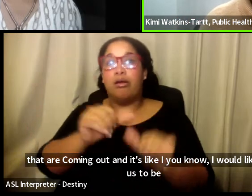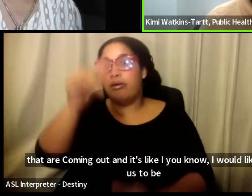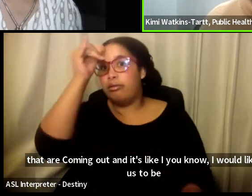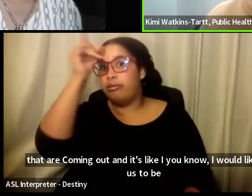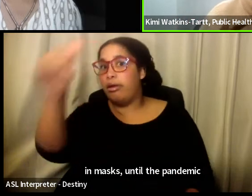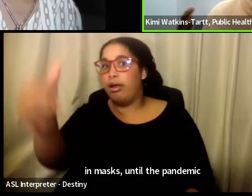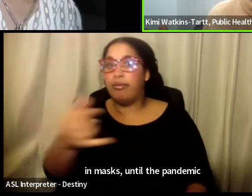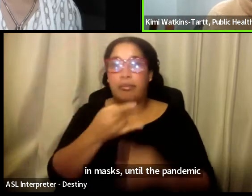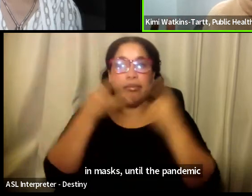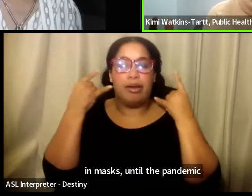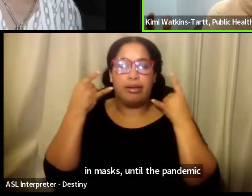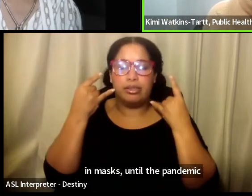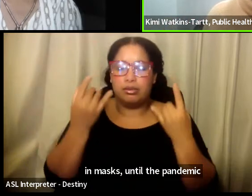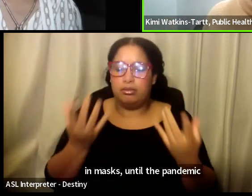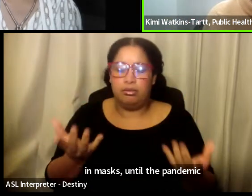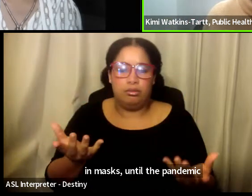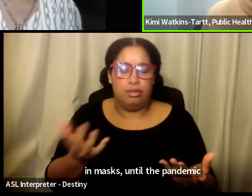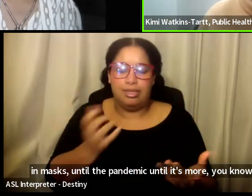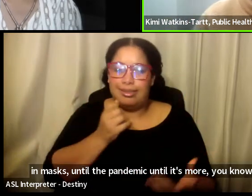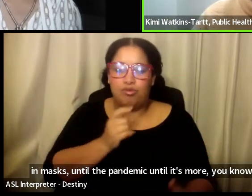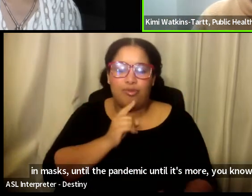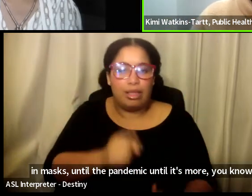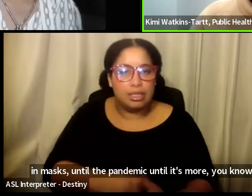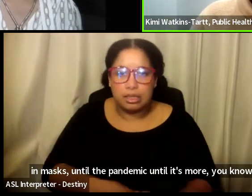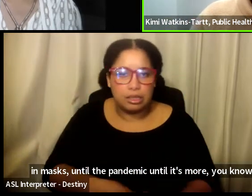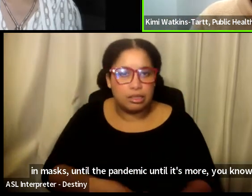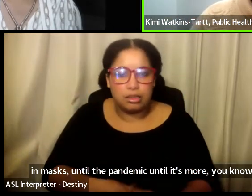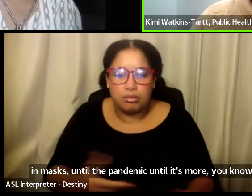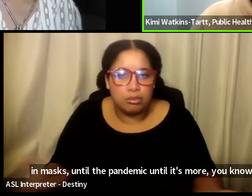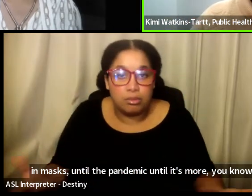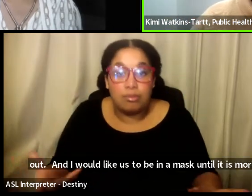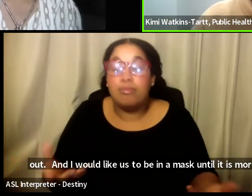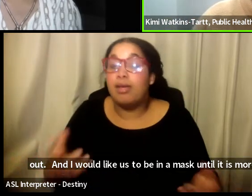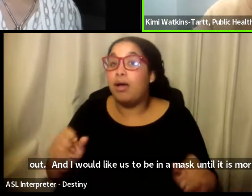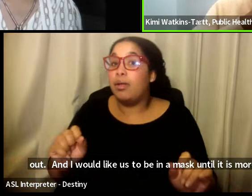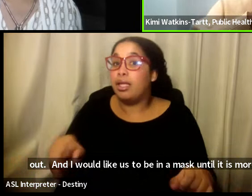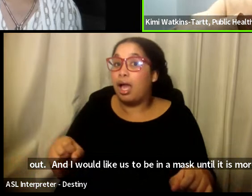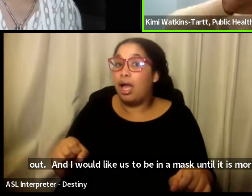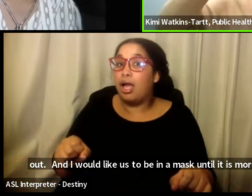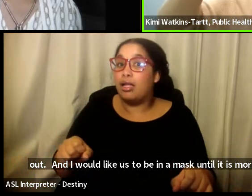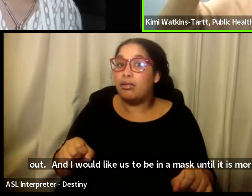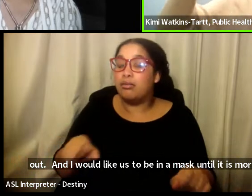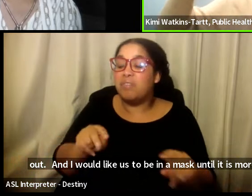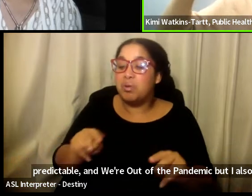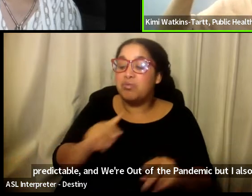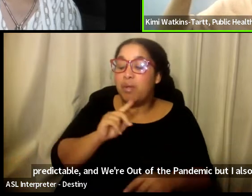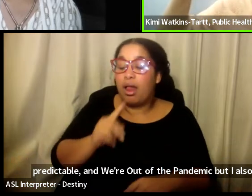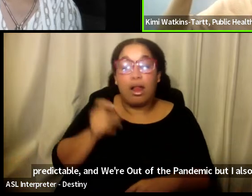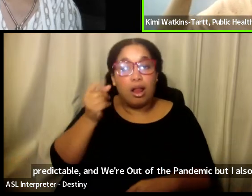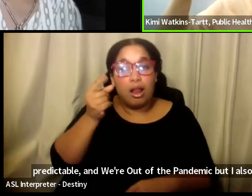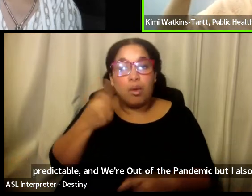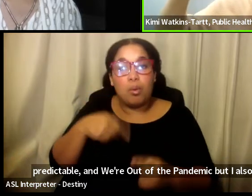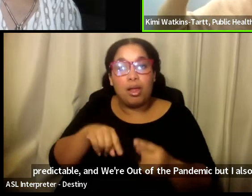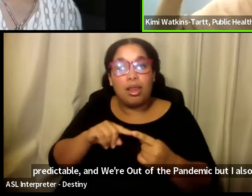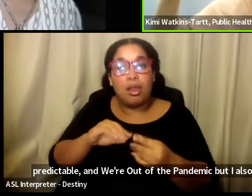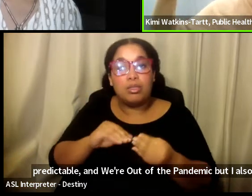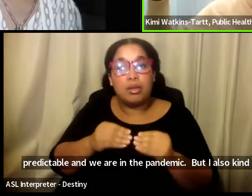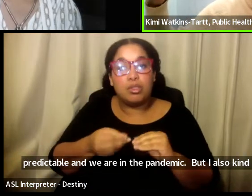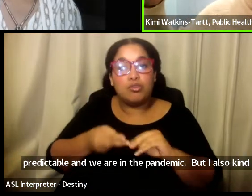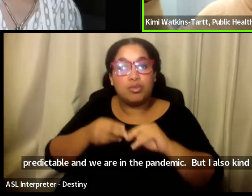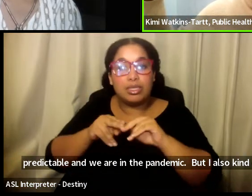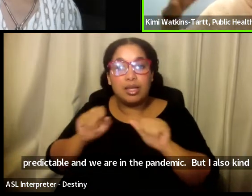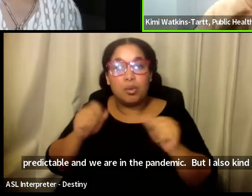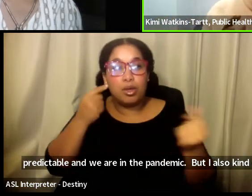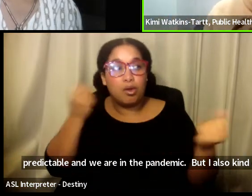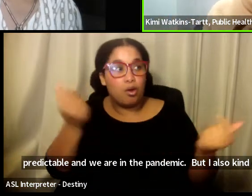ever and ever. That is not realistic. But what is realistic though is when the numbers are going up, can we all